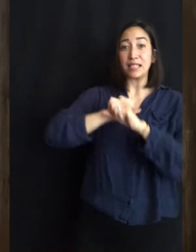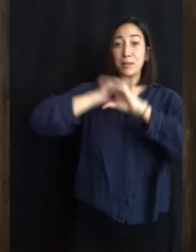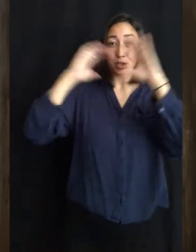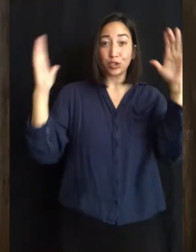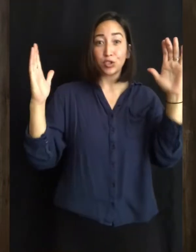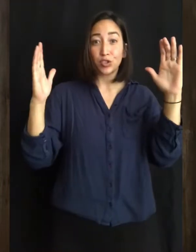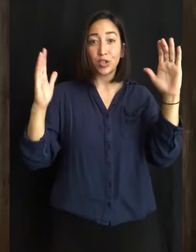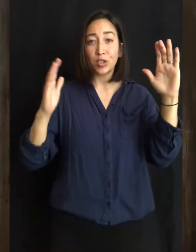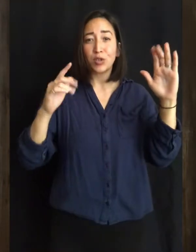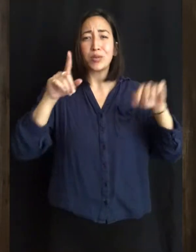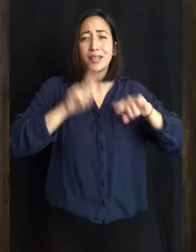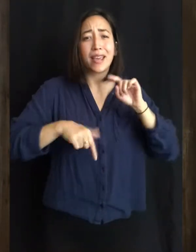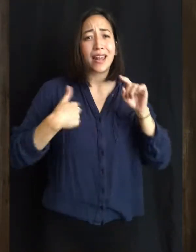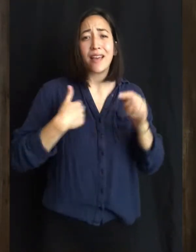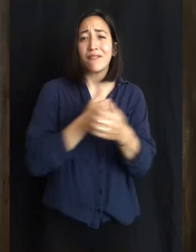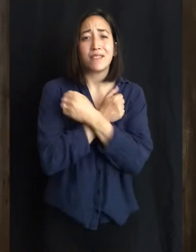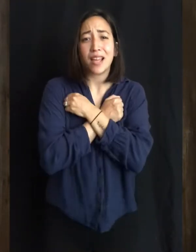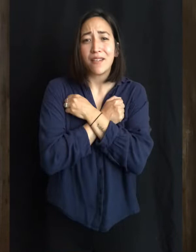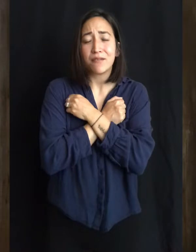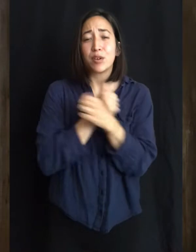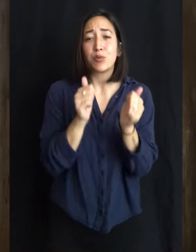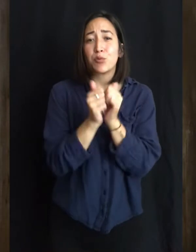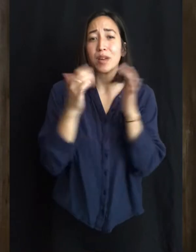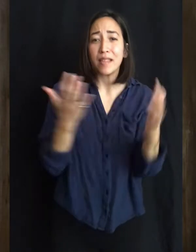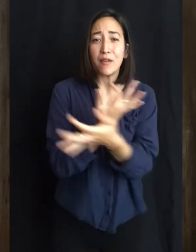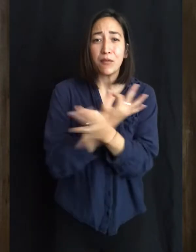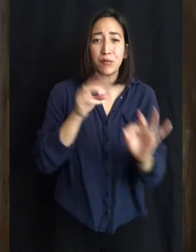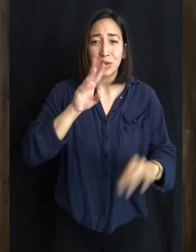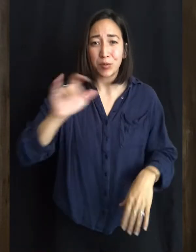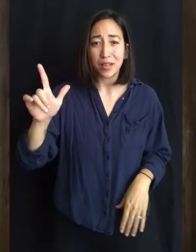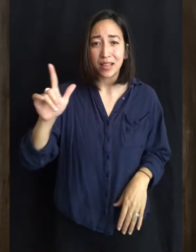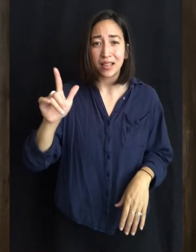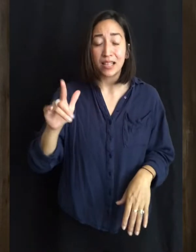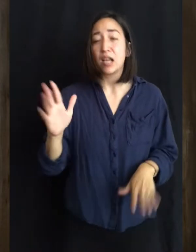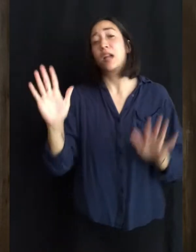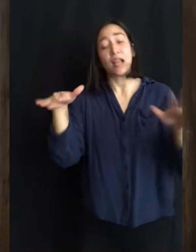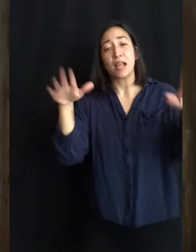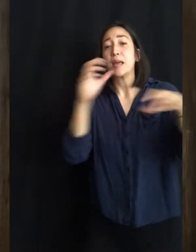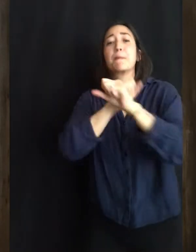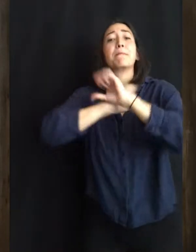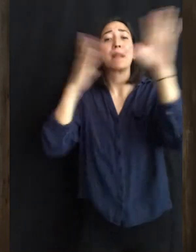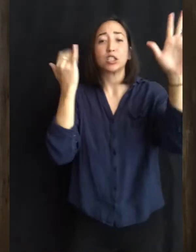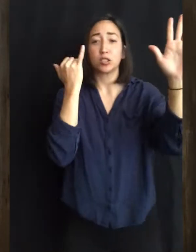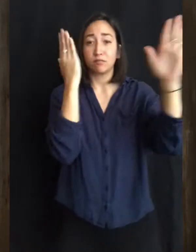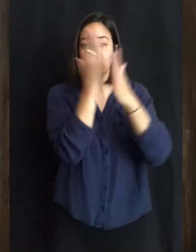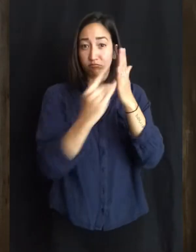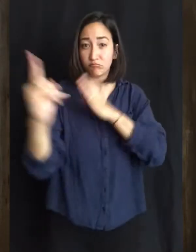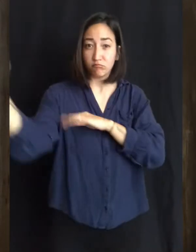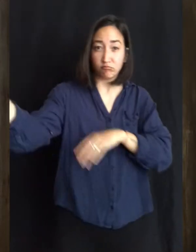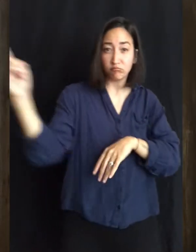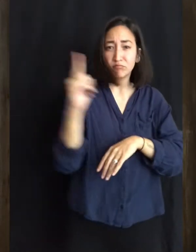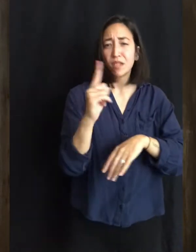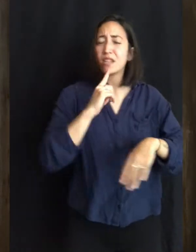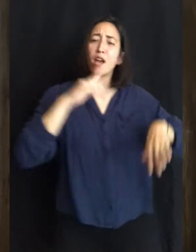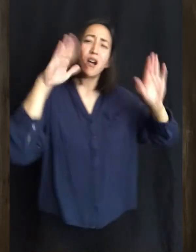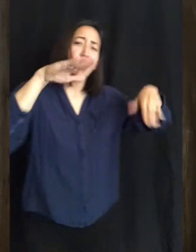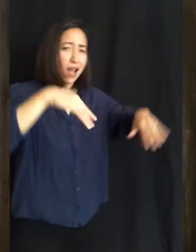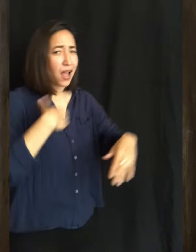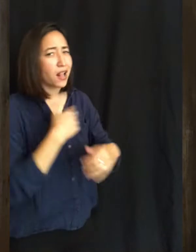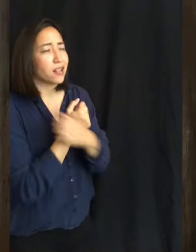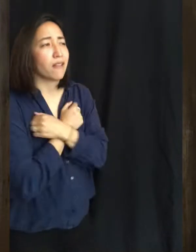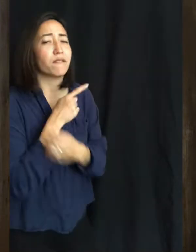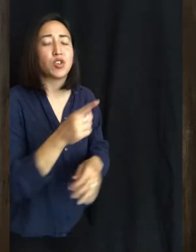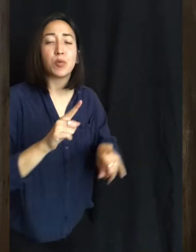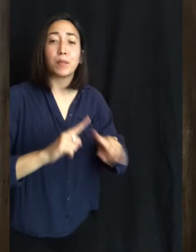exist without free will. What is it to say that someone comes to you and says, I love you, but they are forced to say it?